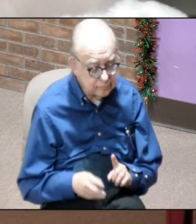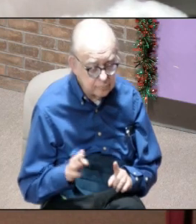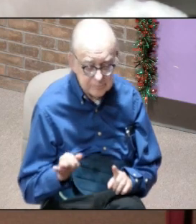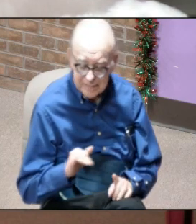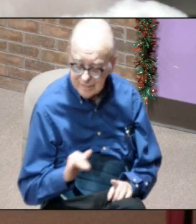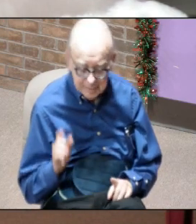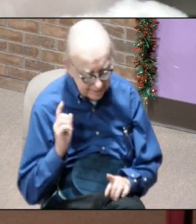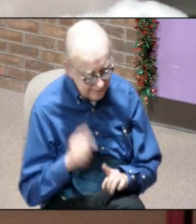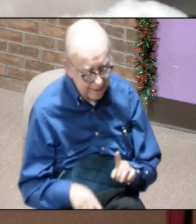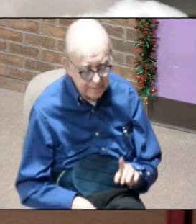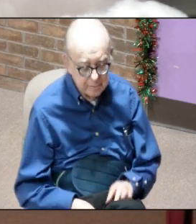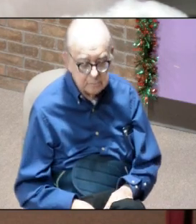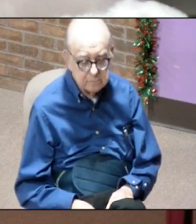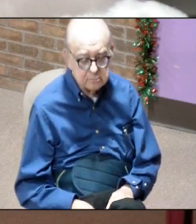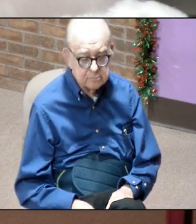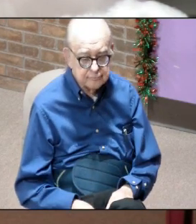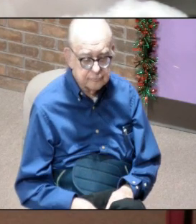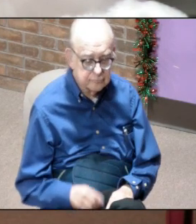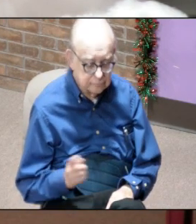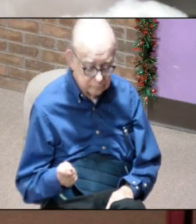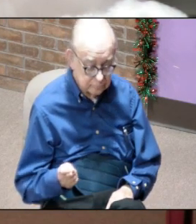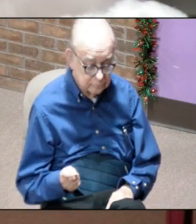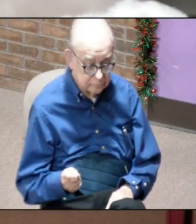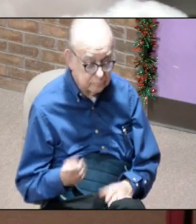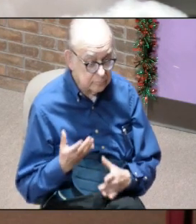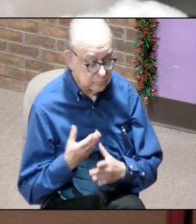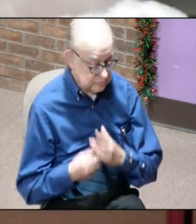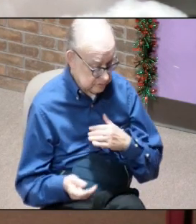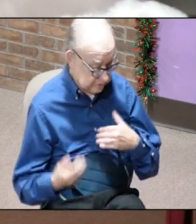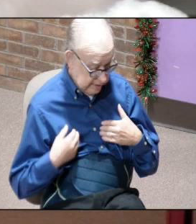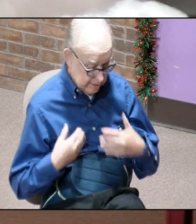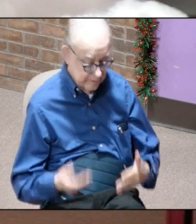the same on the outside.